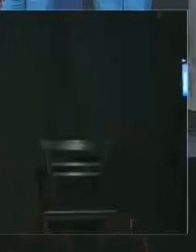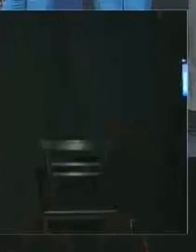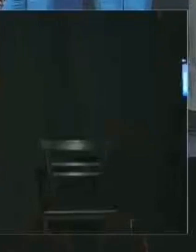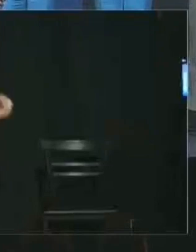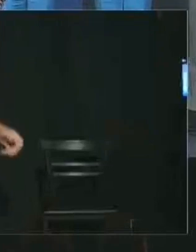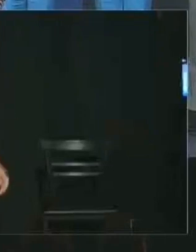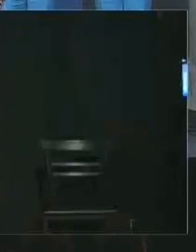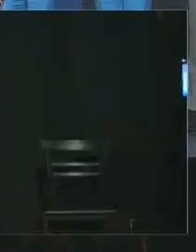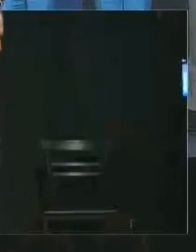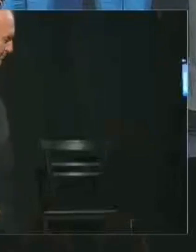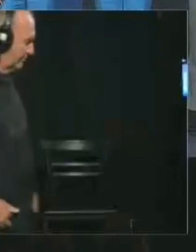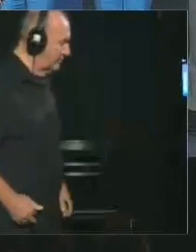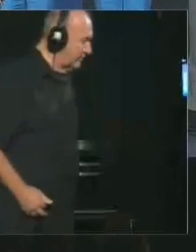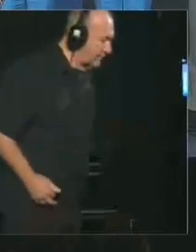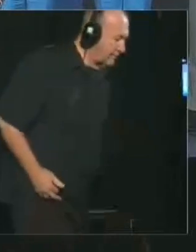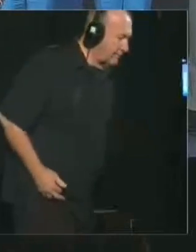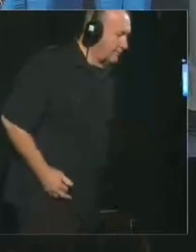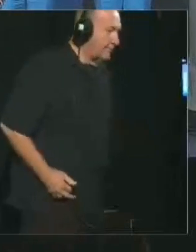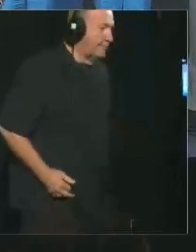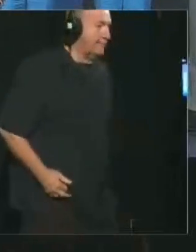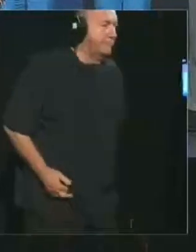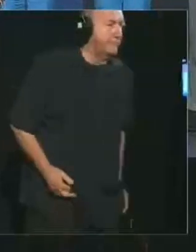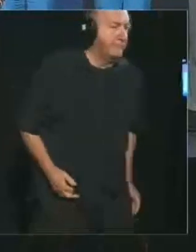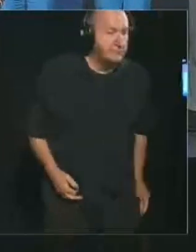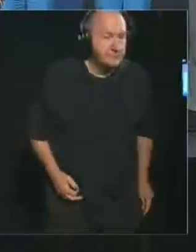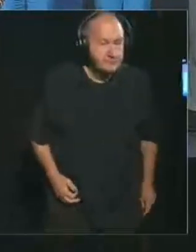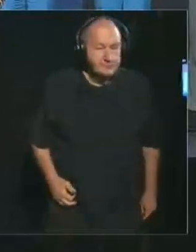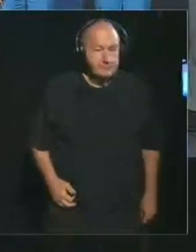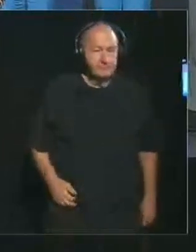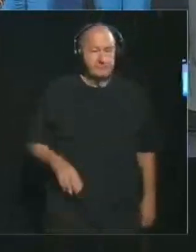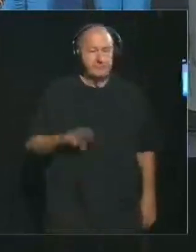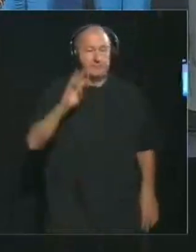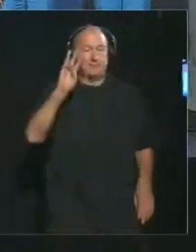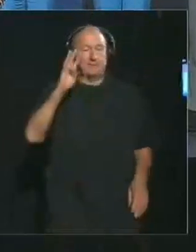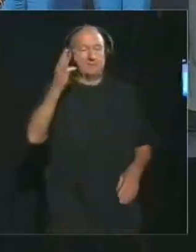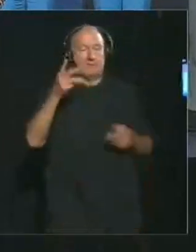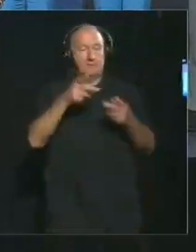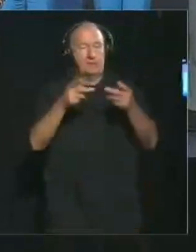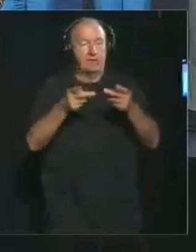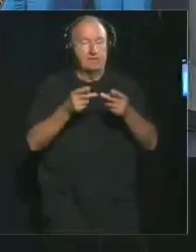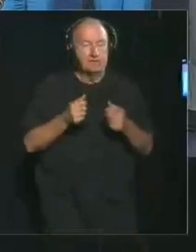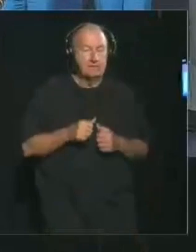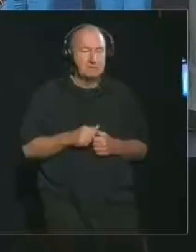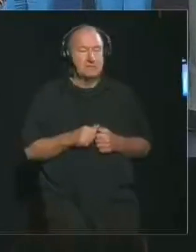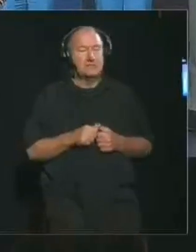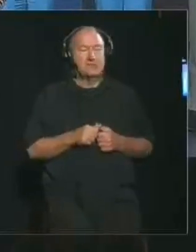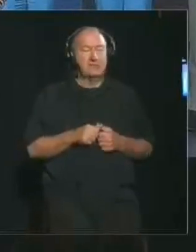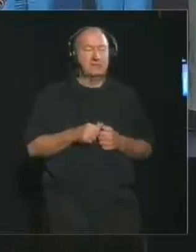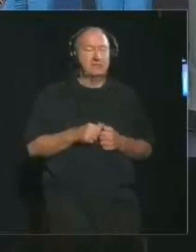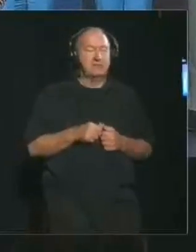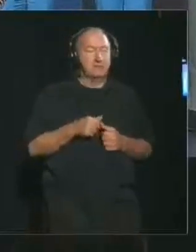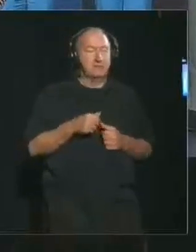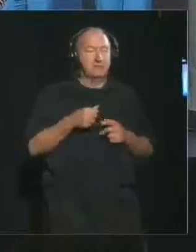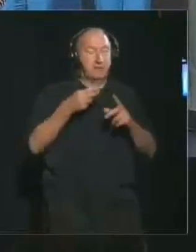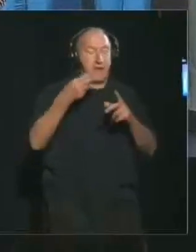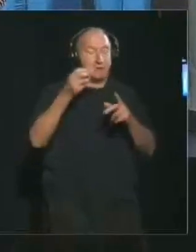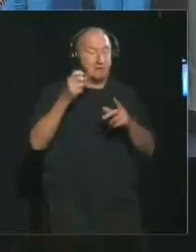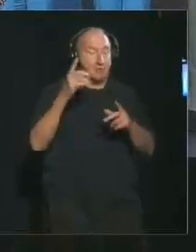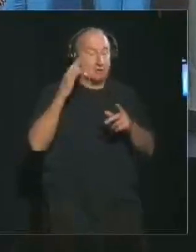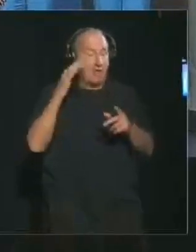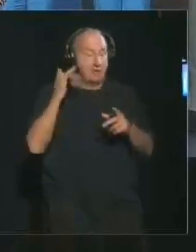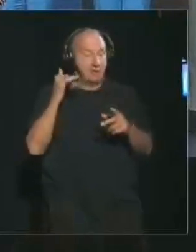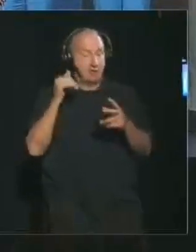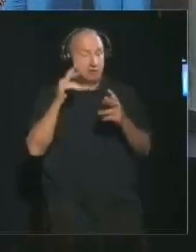sixth place, Mira Lehman and Sarah Lehman from La Jolla High School in California, coached